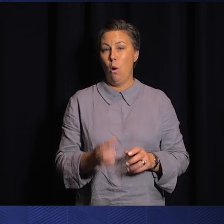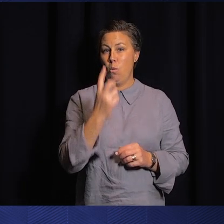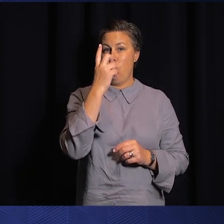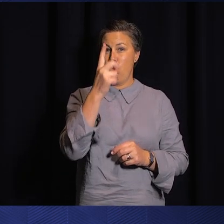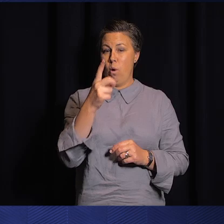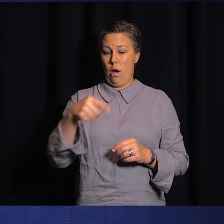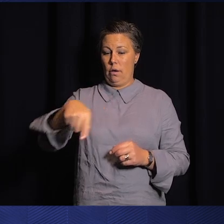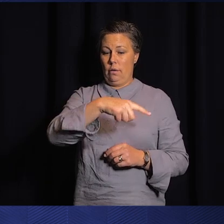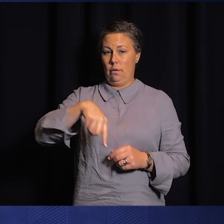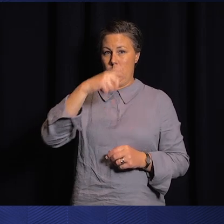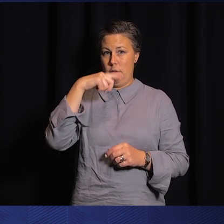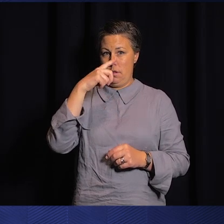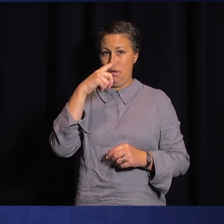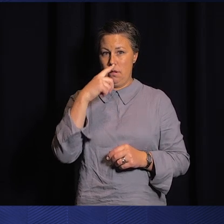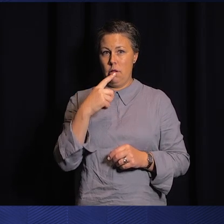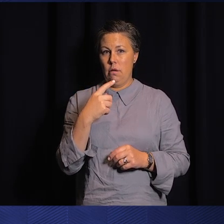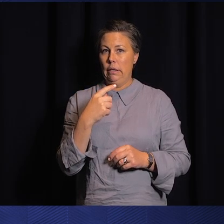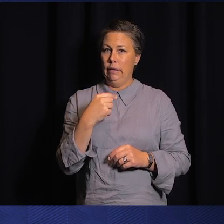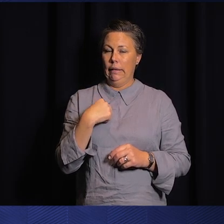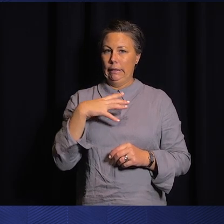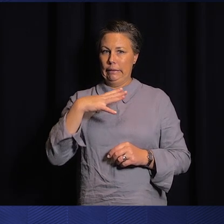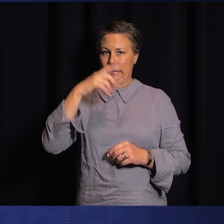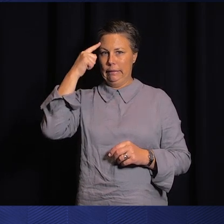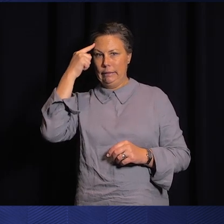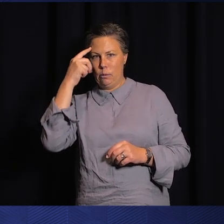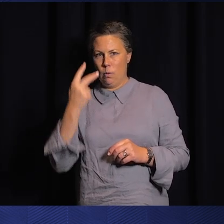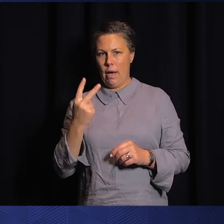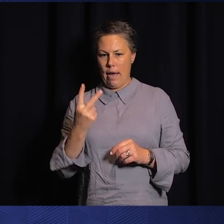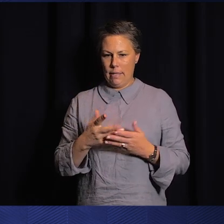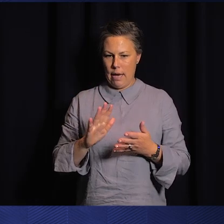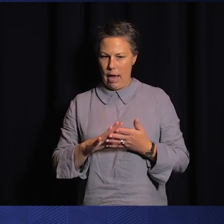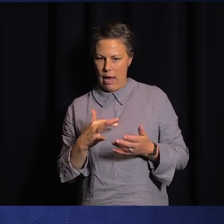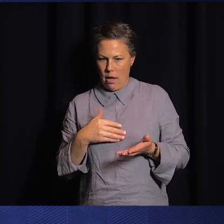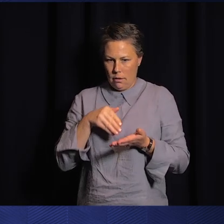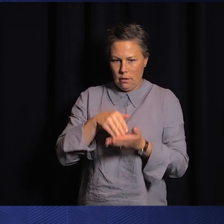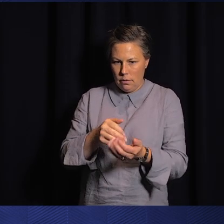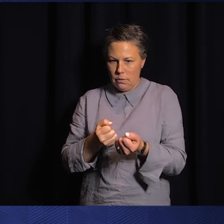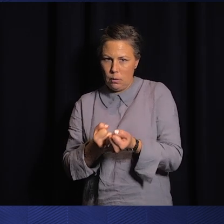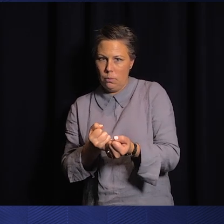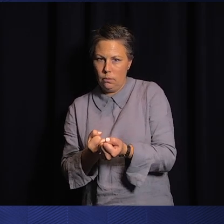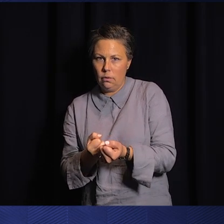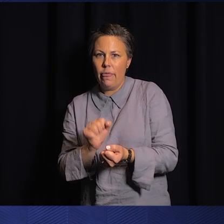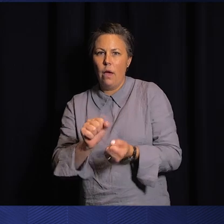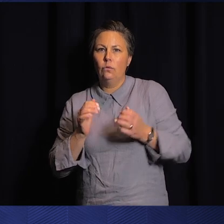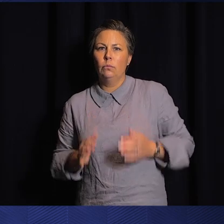really important, that we have to have a differentiated approach when it comes to human rights, and that would be the group